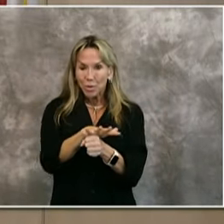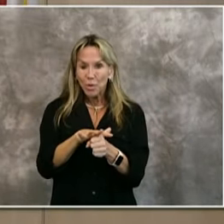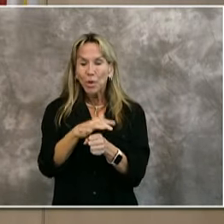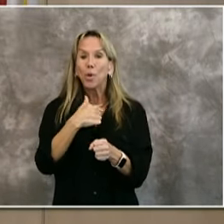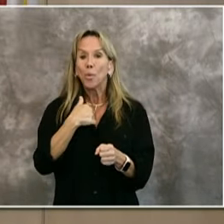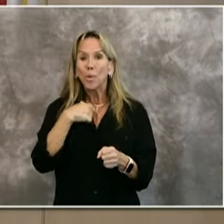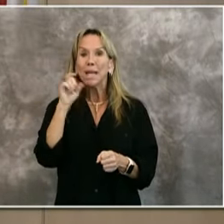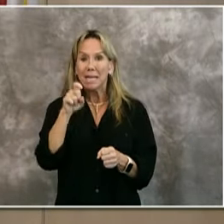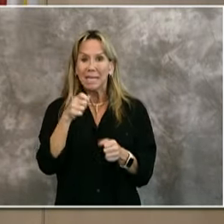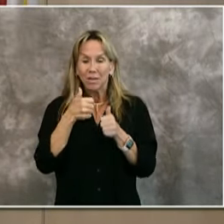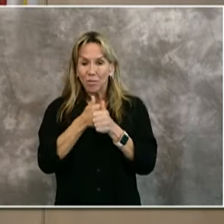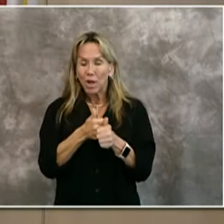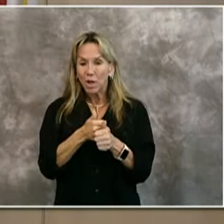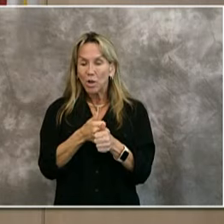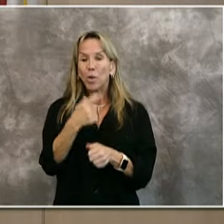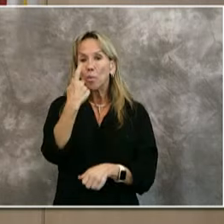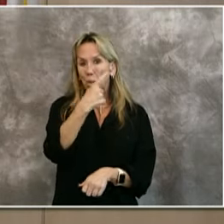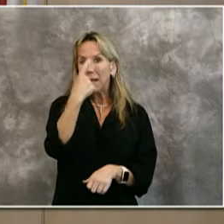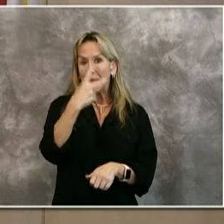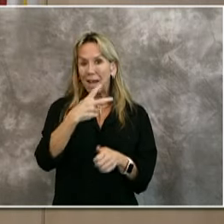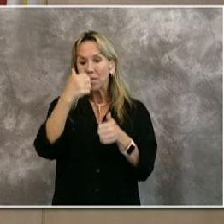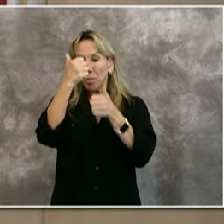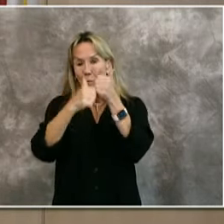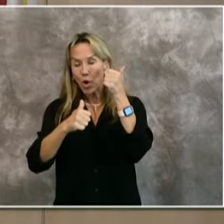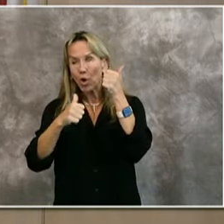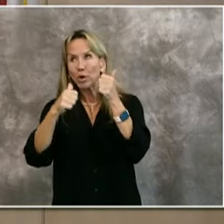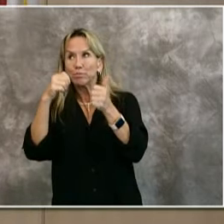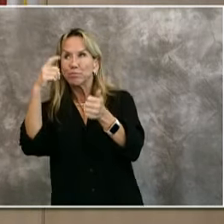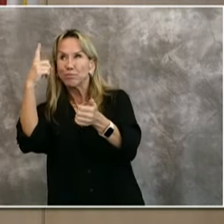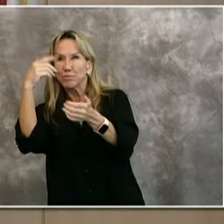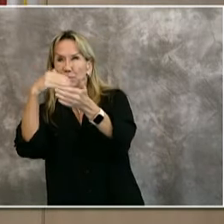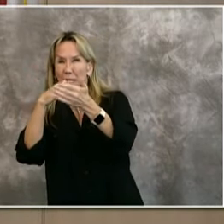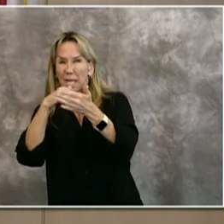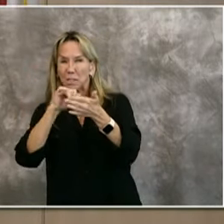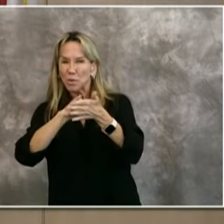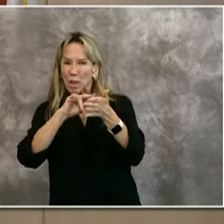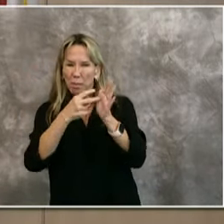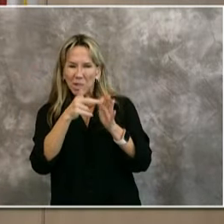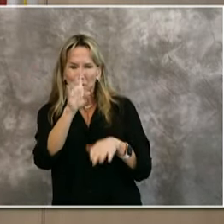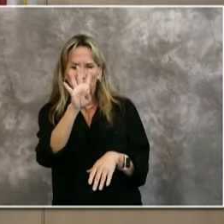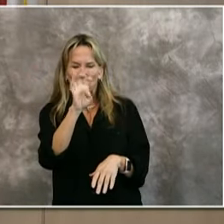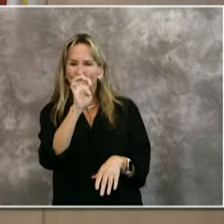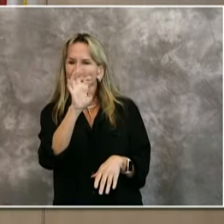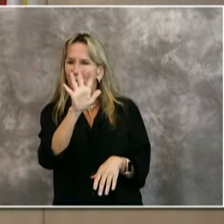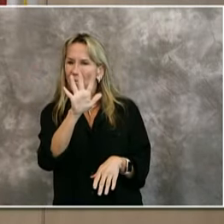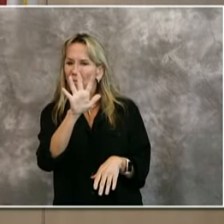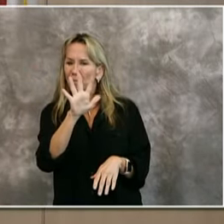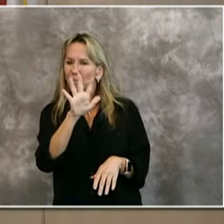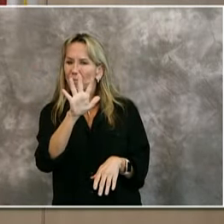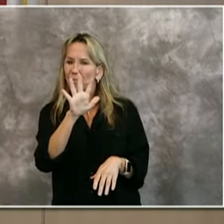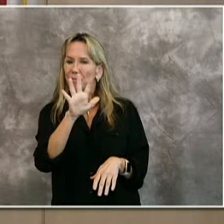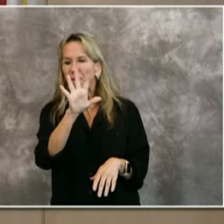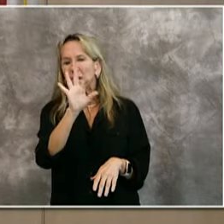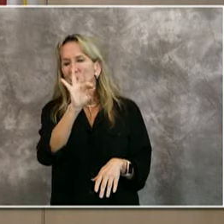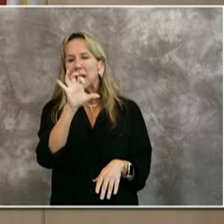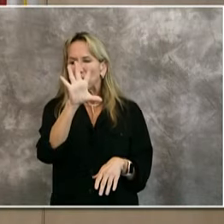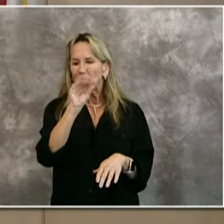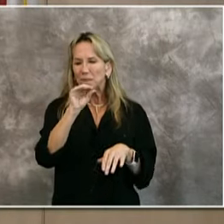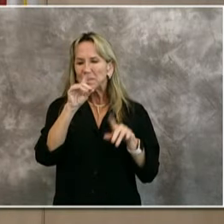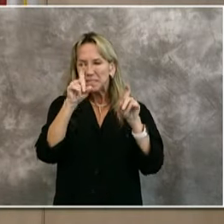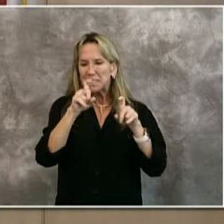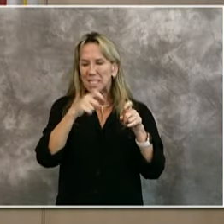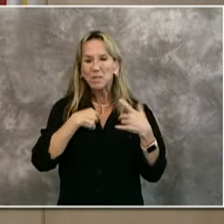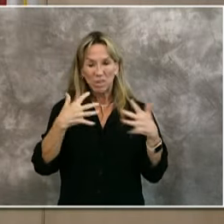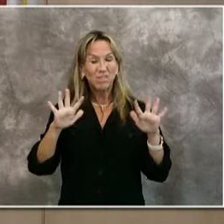the 1.5 to 1,000, which is about 4,950 tests, we achieved that about 6 weeks ago. And